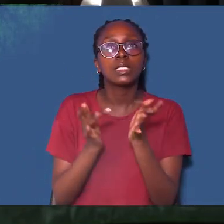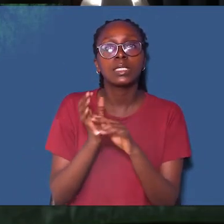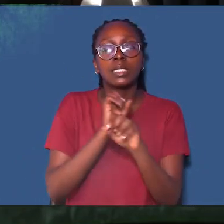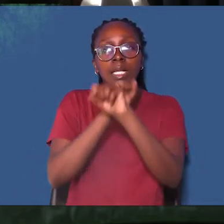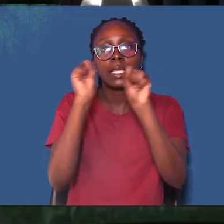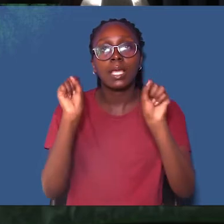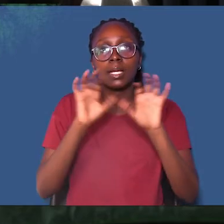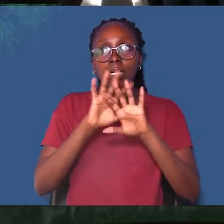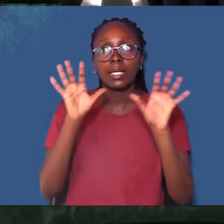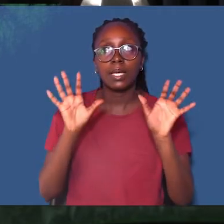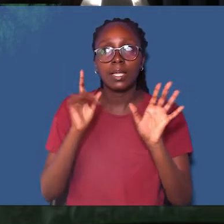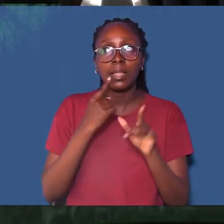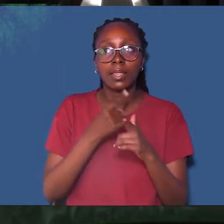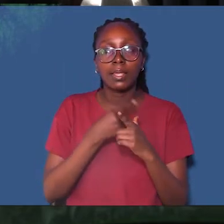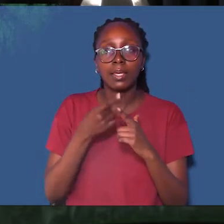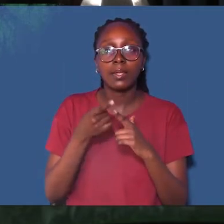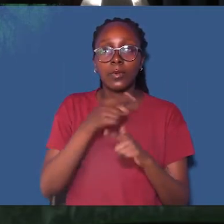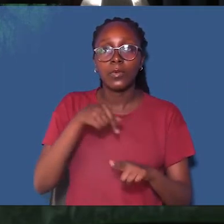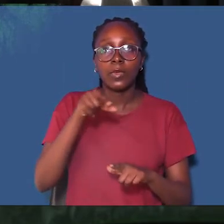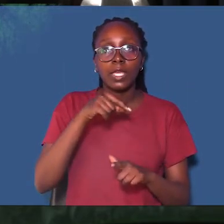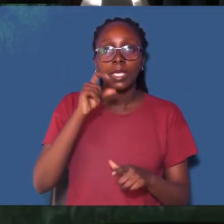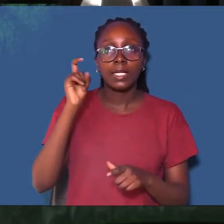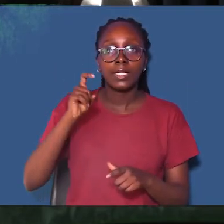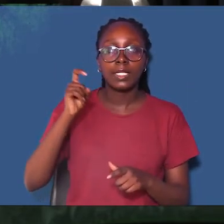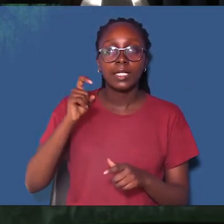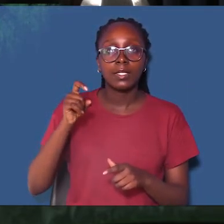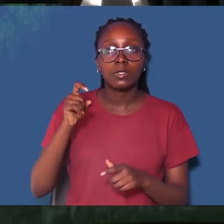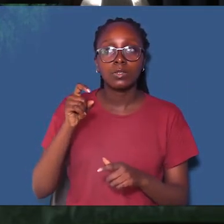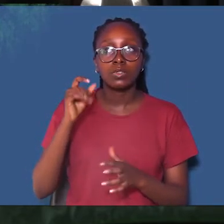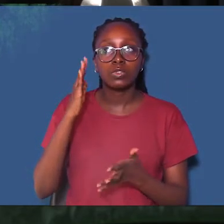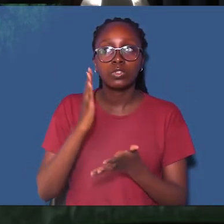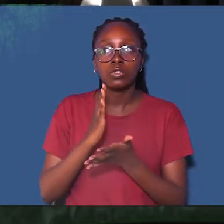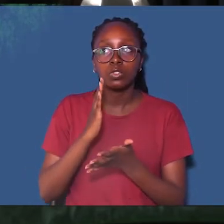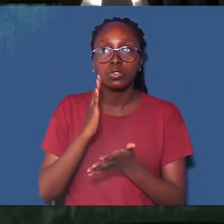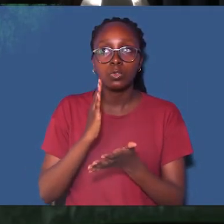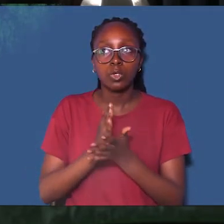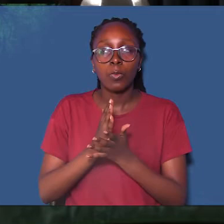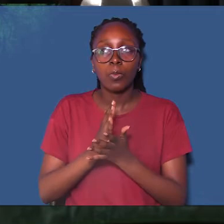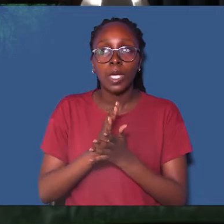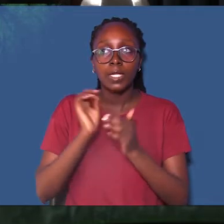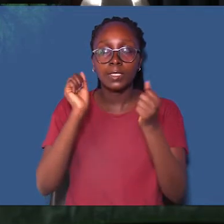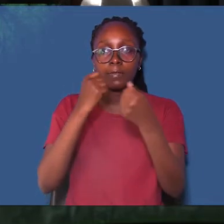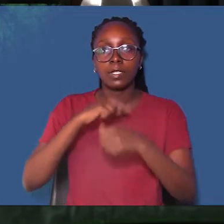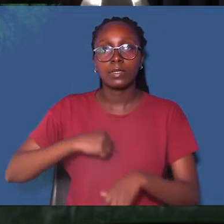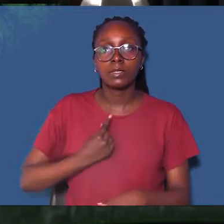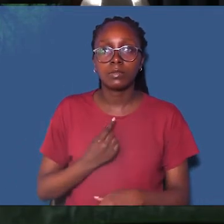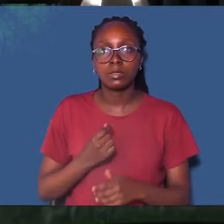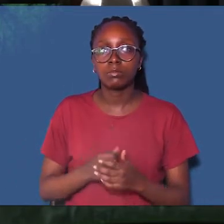to get out of the way of Christ. Number three,